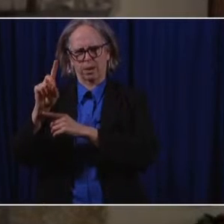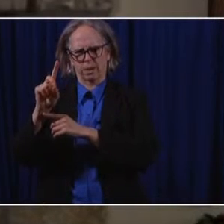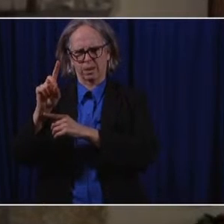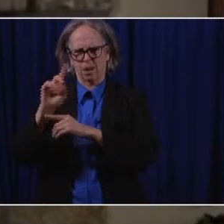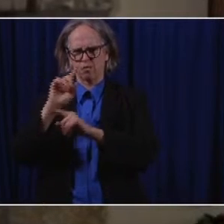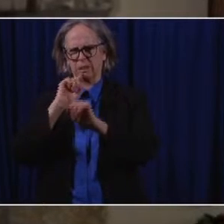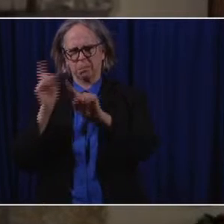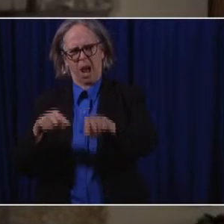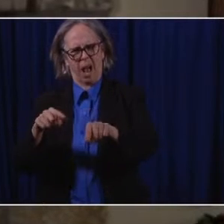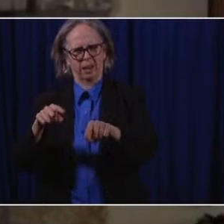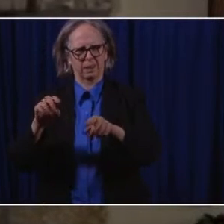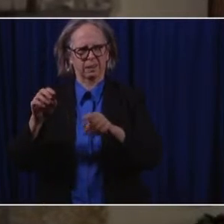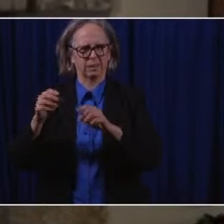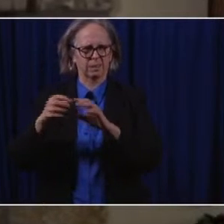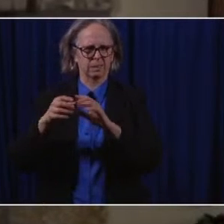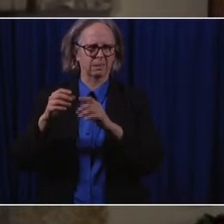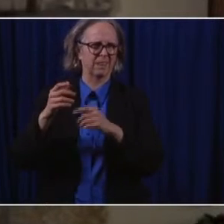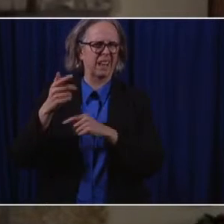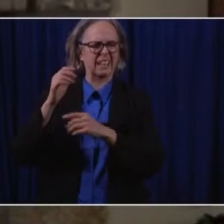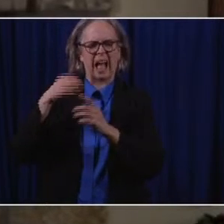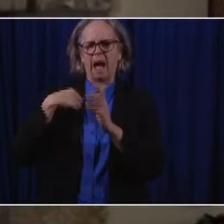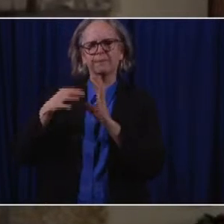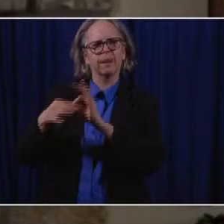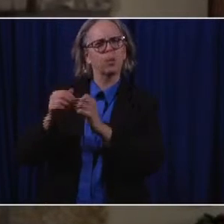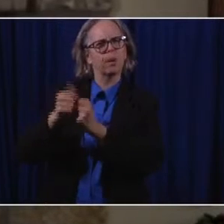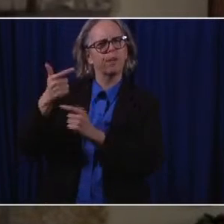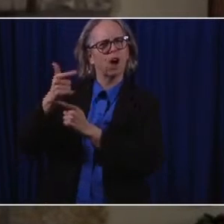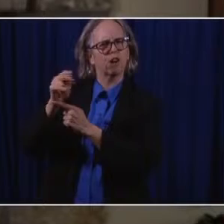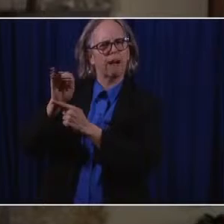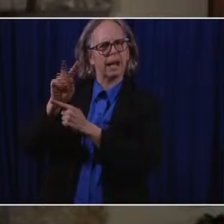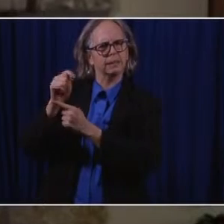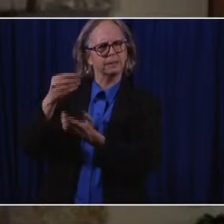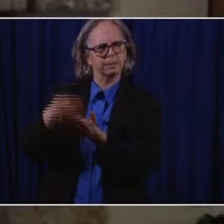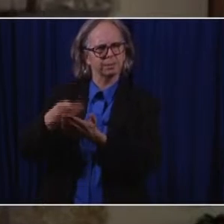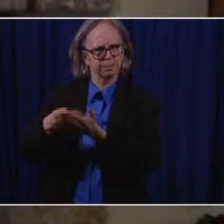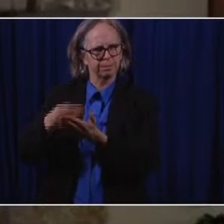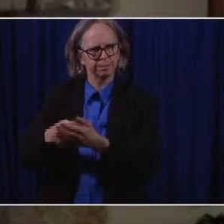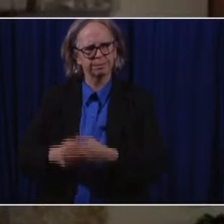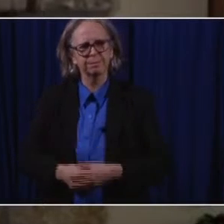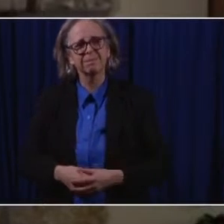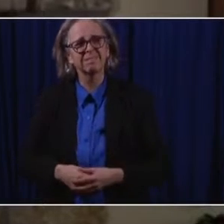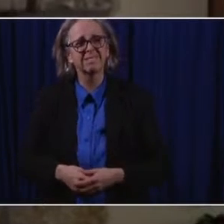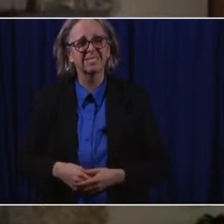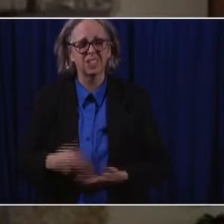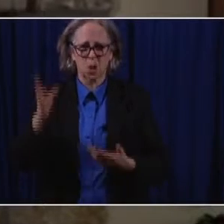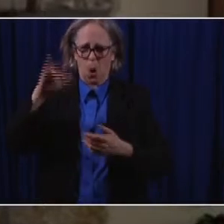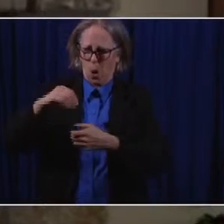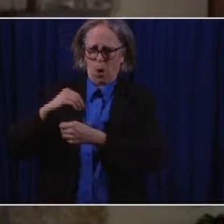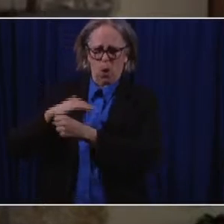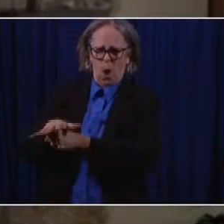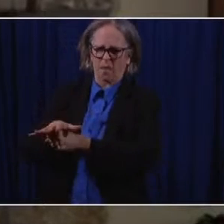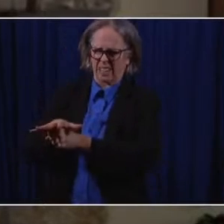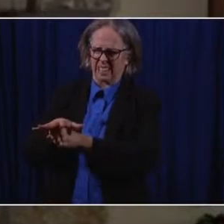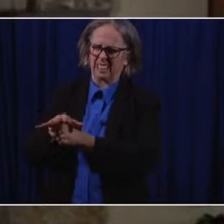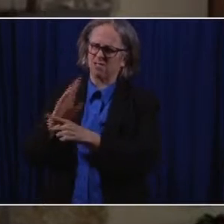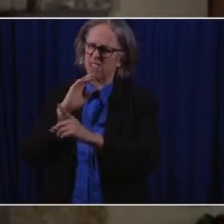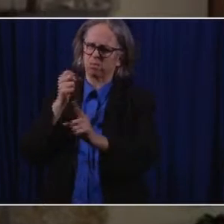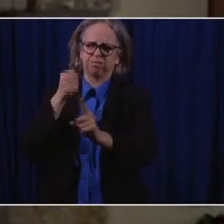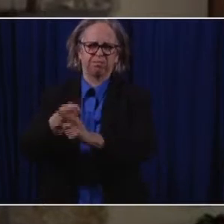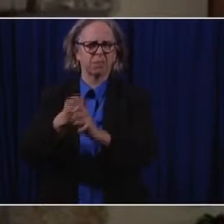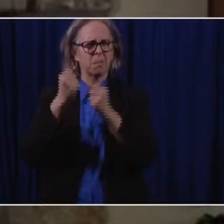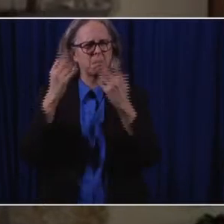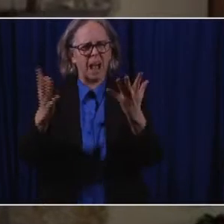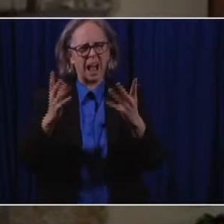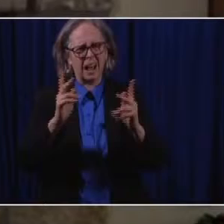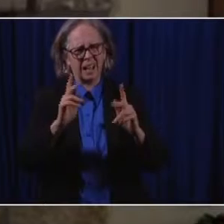more troubling things, and there's a lot of troubling things about the pandemic, but one of the more troubling things is the fact that